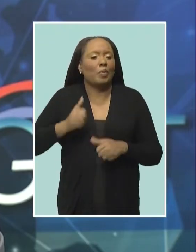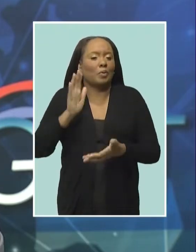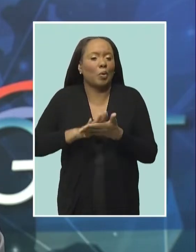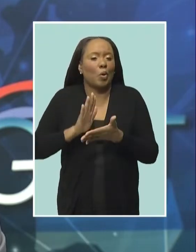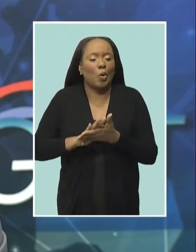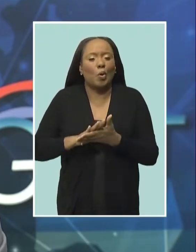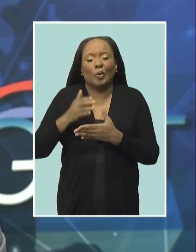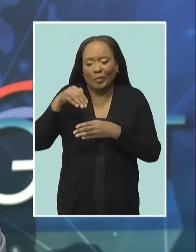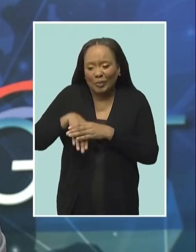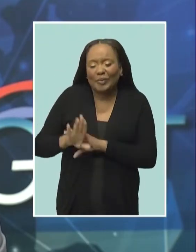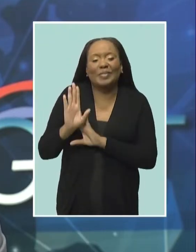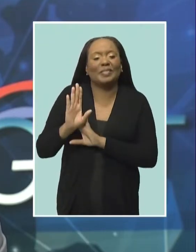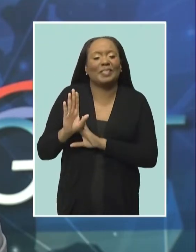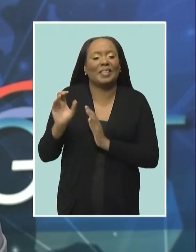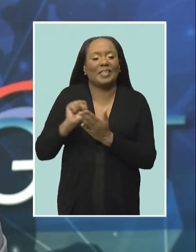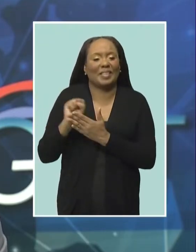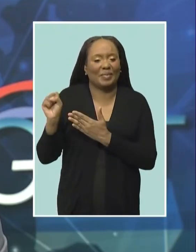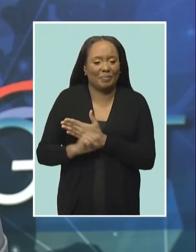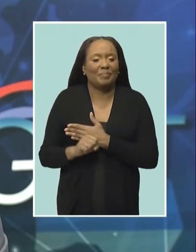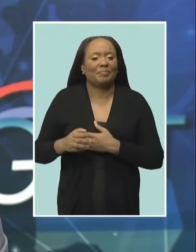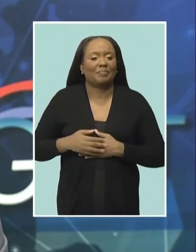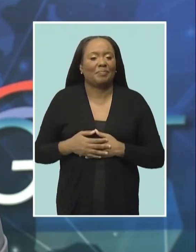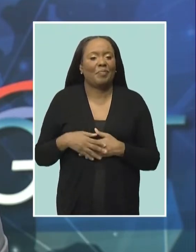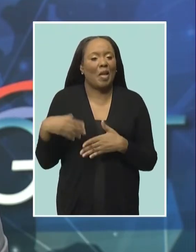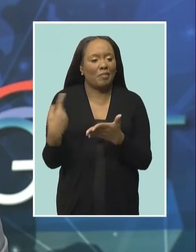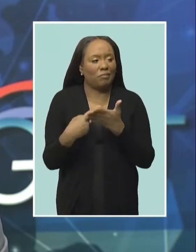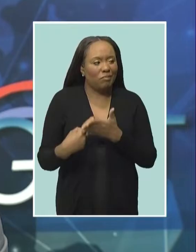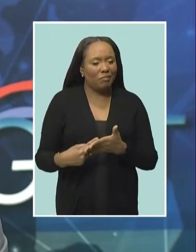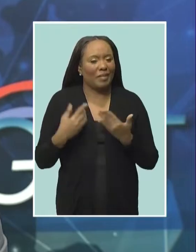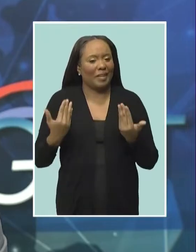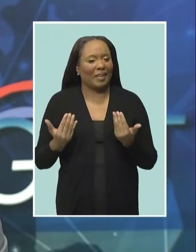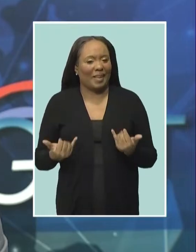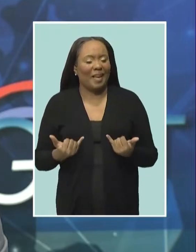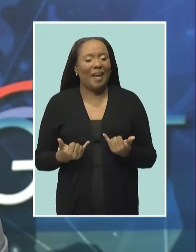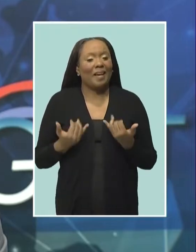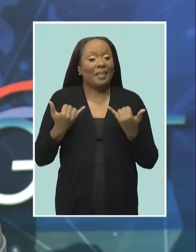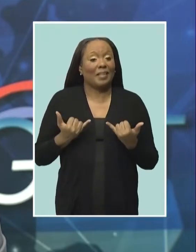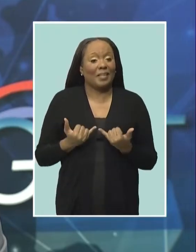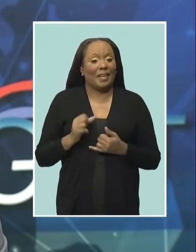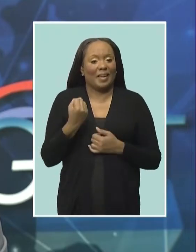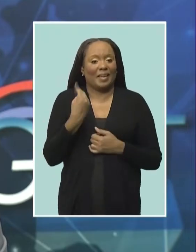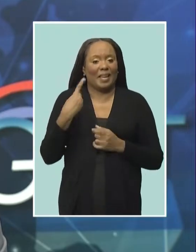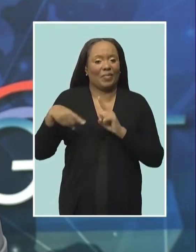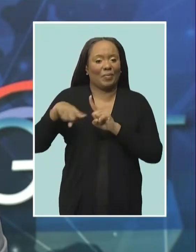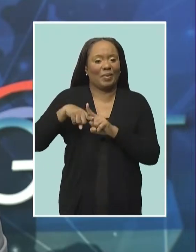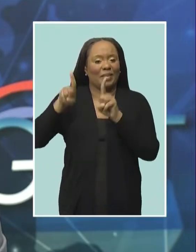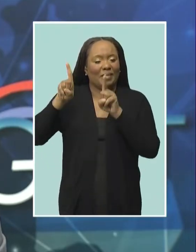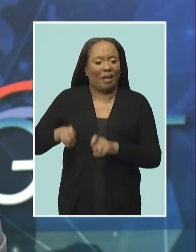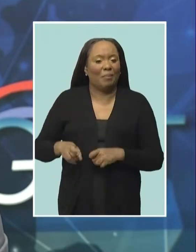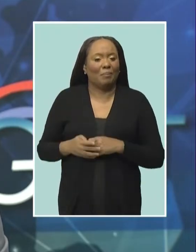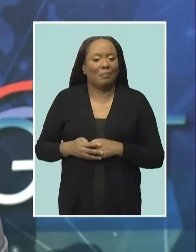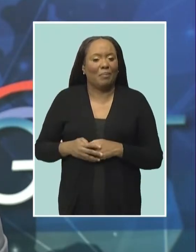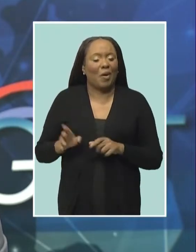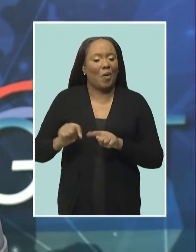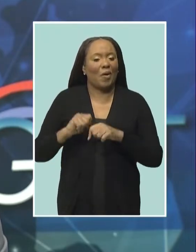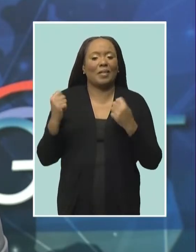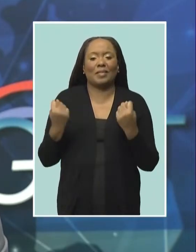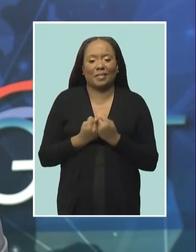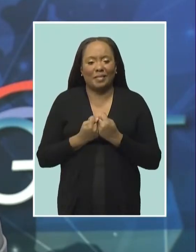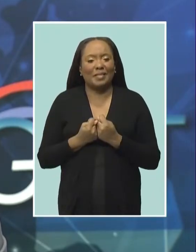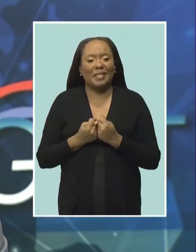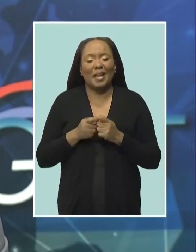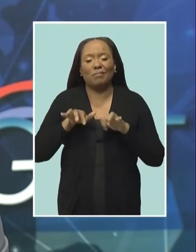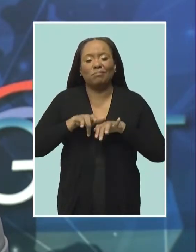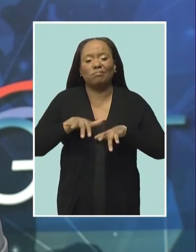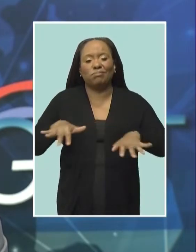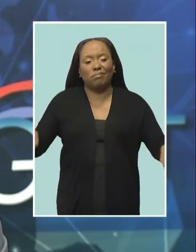the media the results for today's Barbados Secondary School Entrance Examination, also known as the 11+ exam, should be ready in